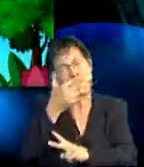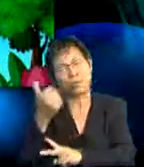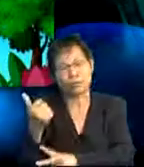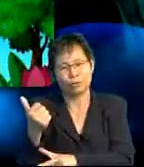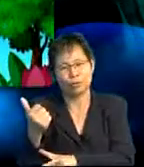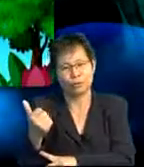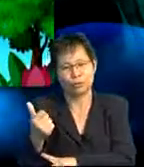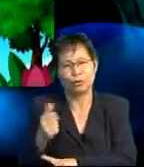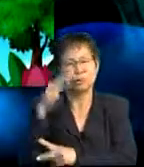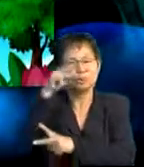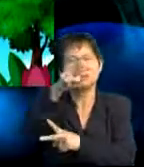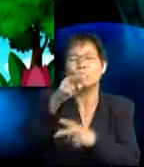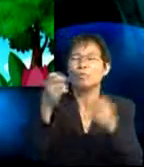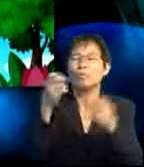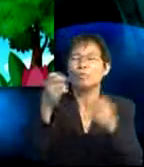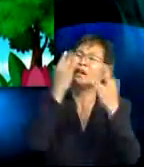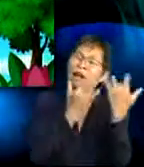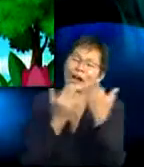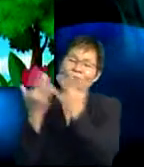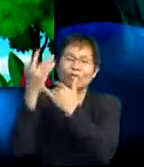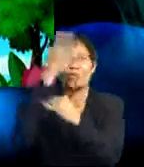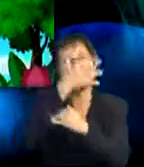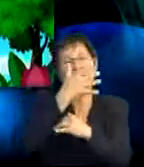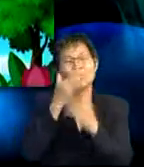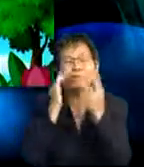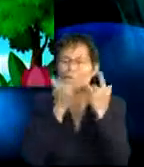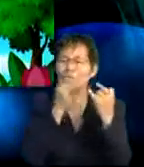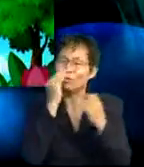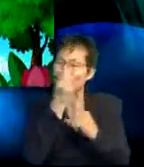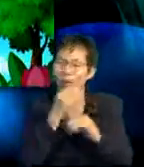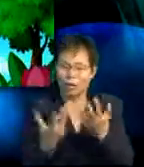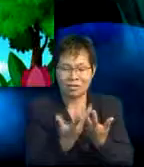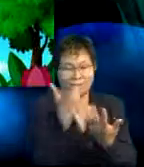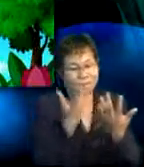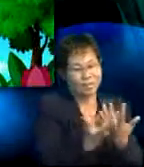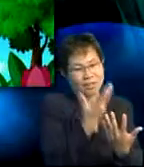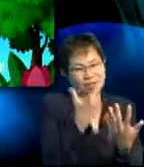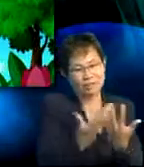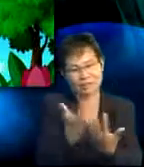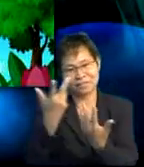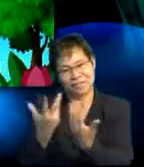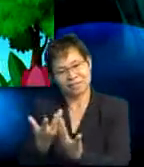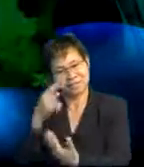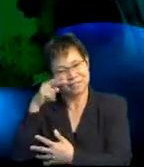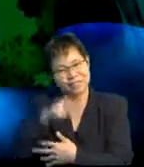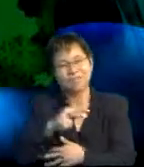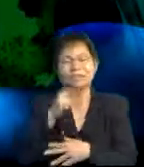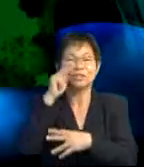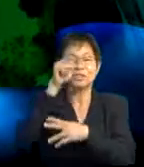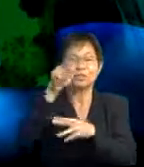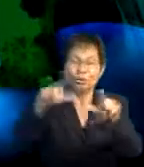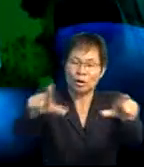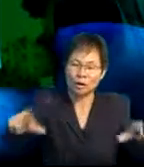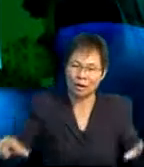beautiful. He saw many colorful flowers. The grass too was green again. He saw